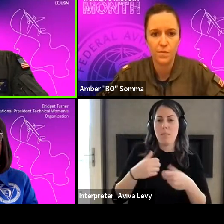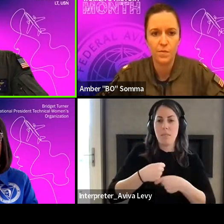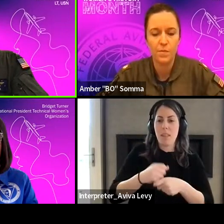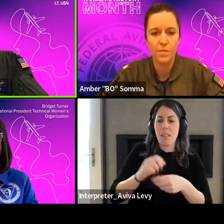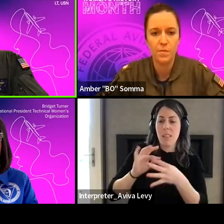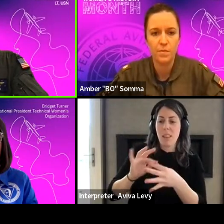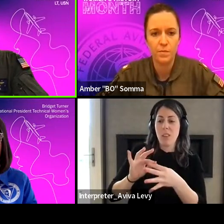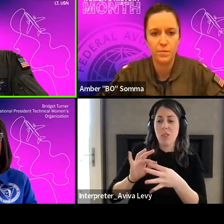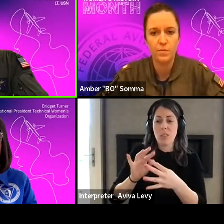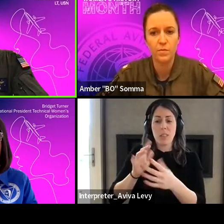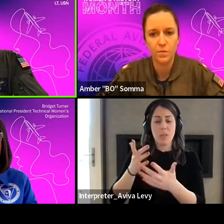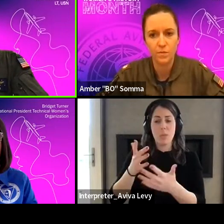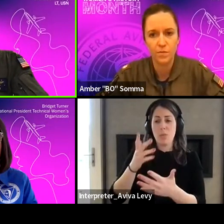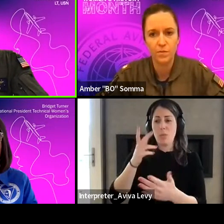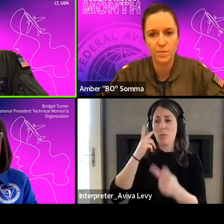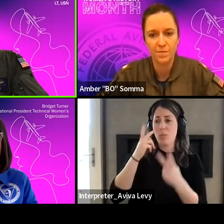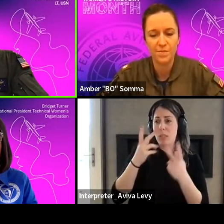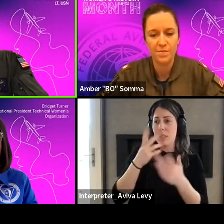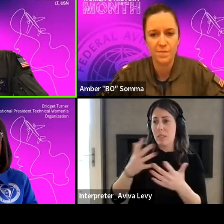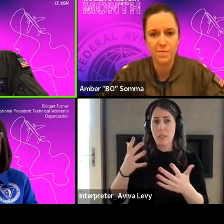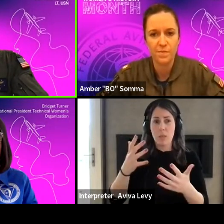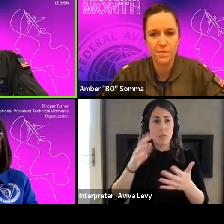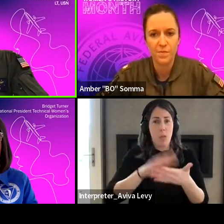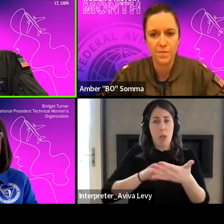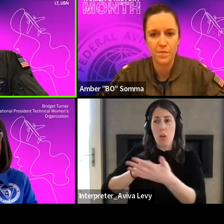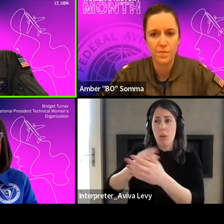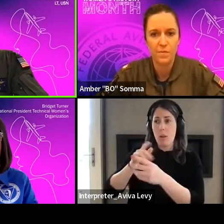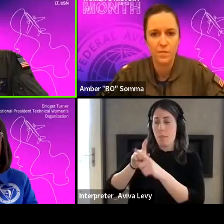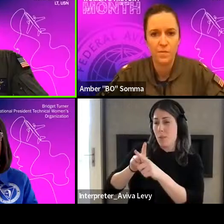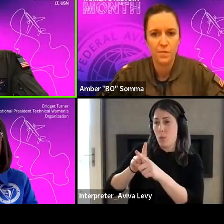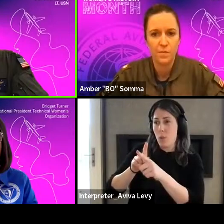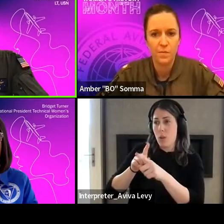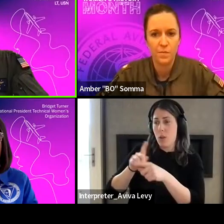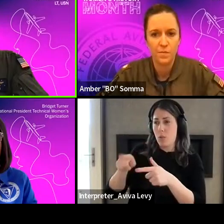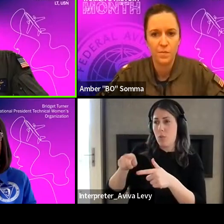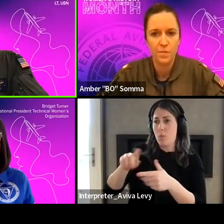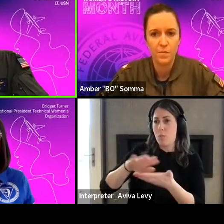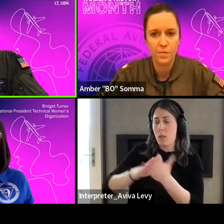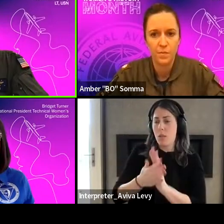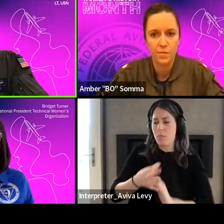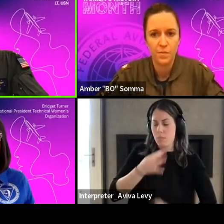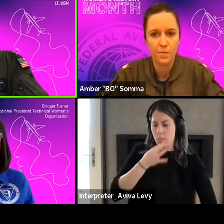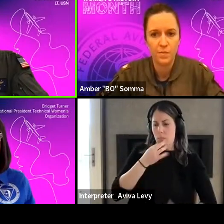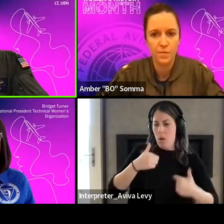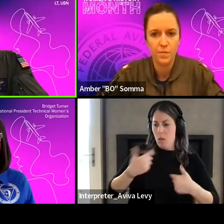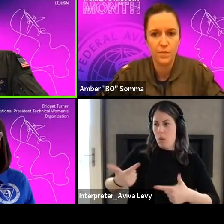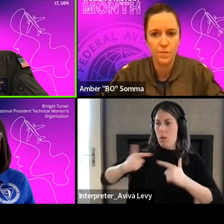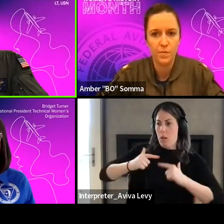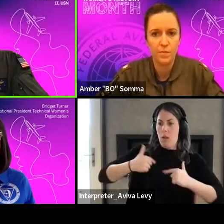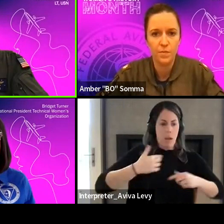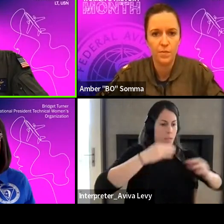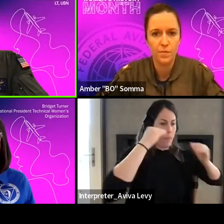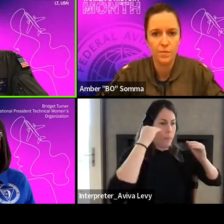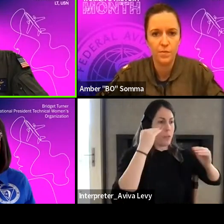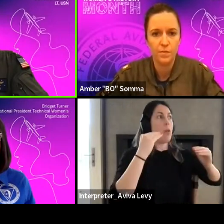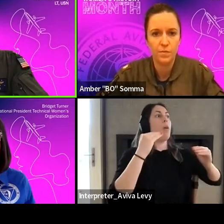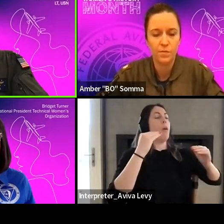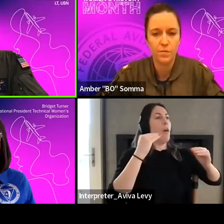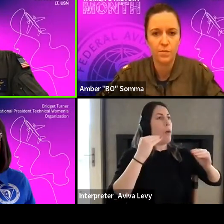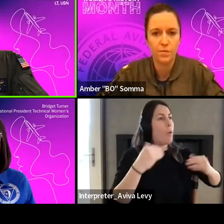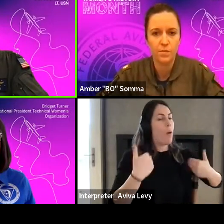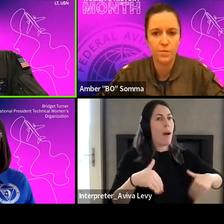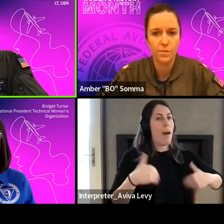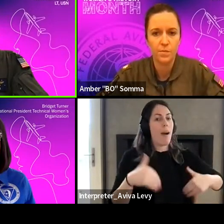the mentorship. And then as soon as you get a level of competency, you're the one doing that mentoring and teaching. And so to have